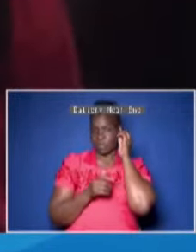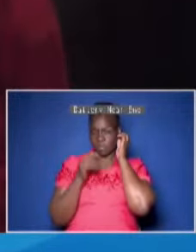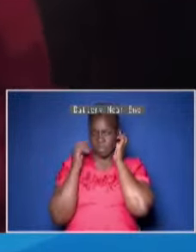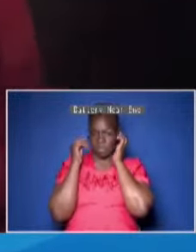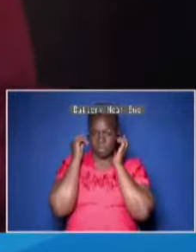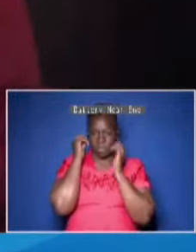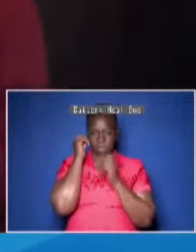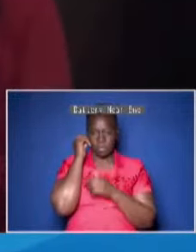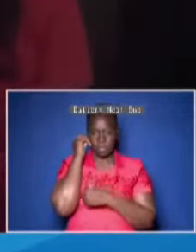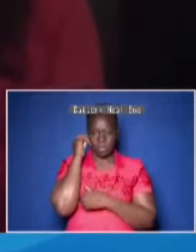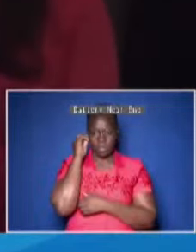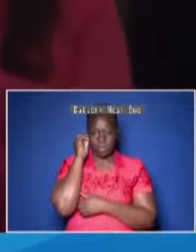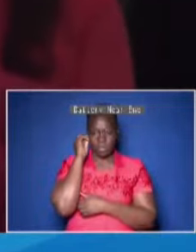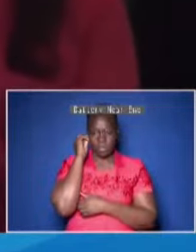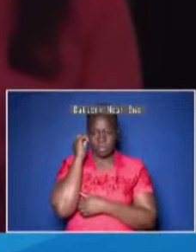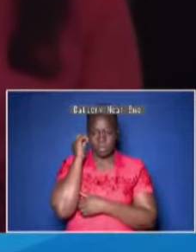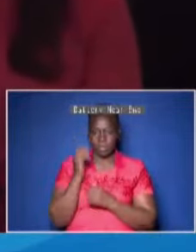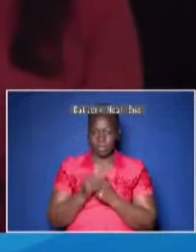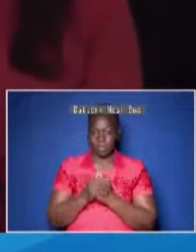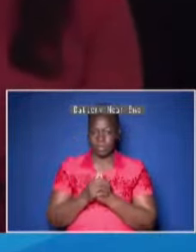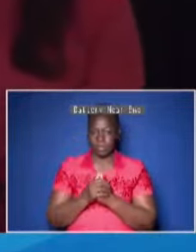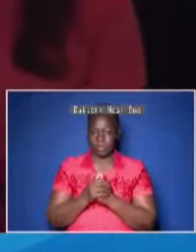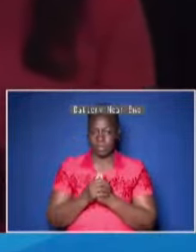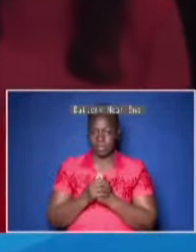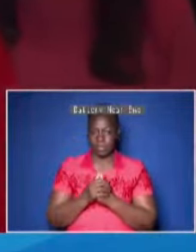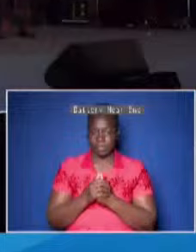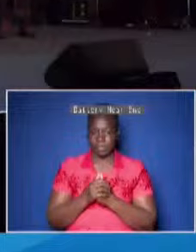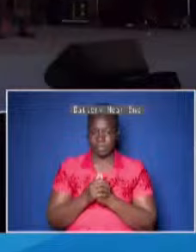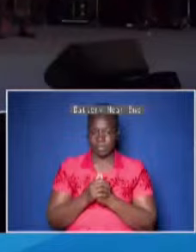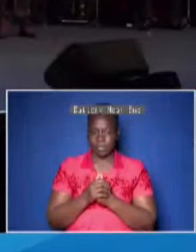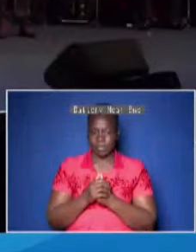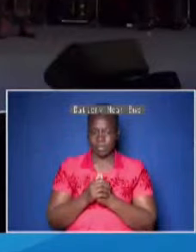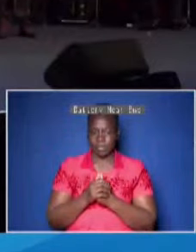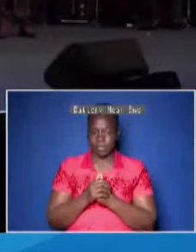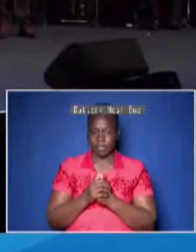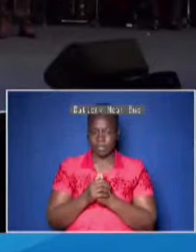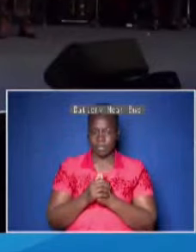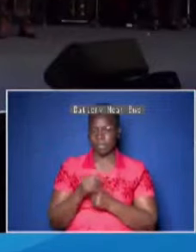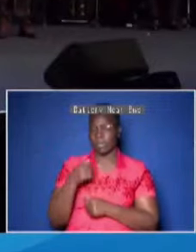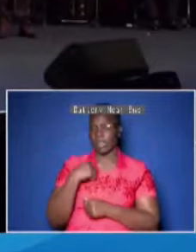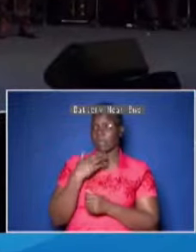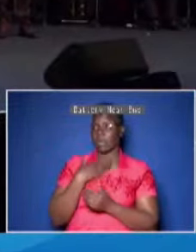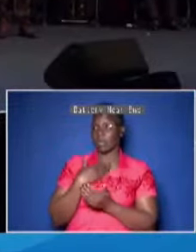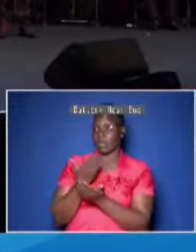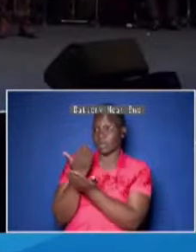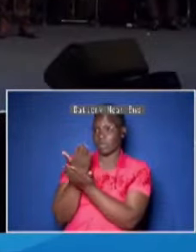country it's precious yes may I make a